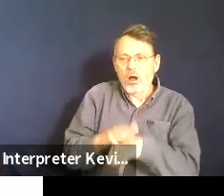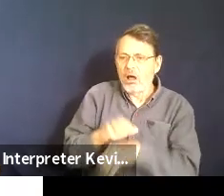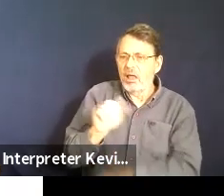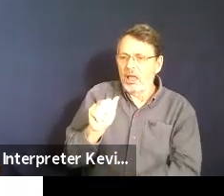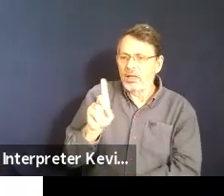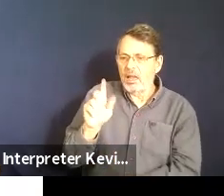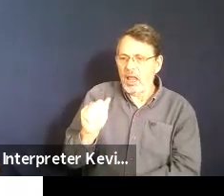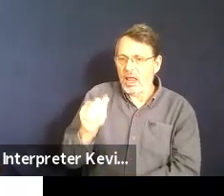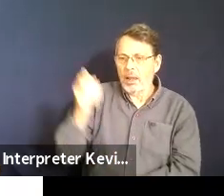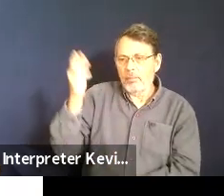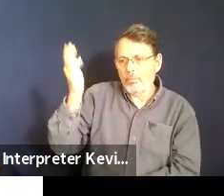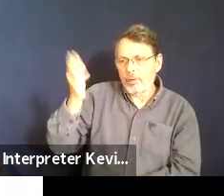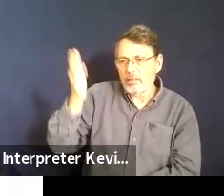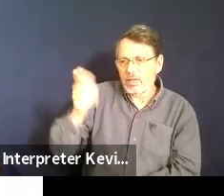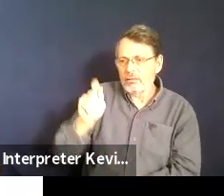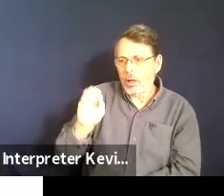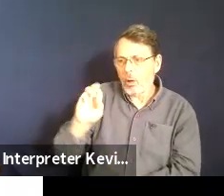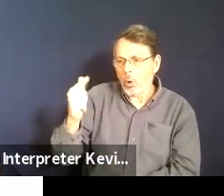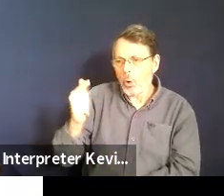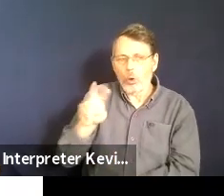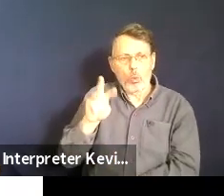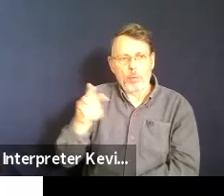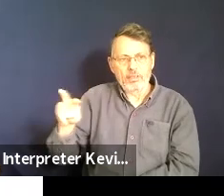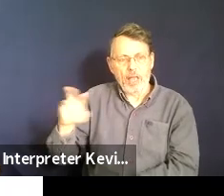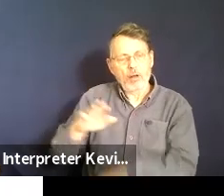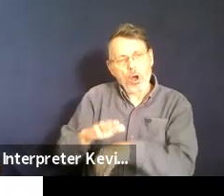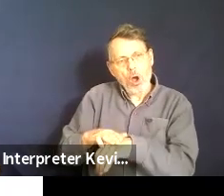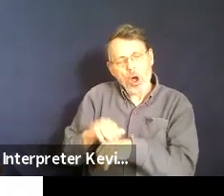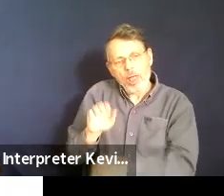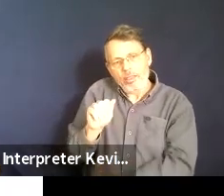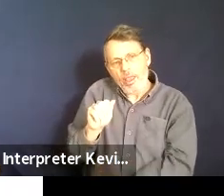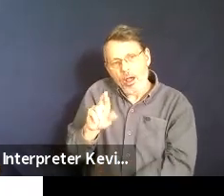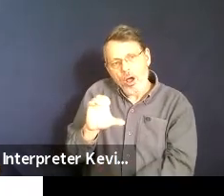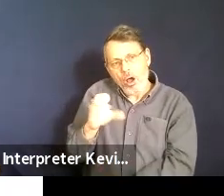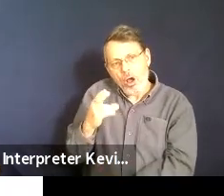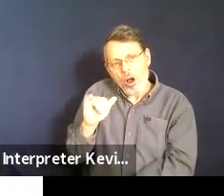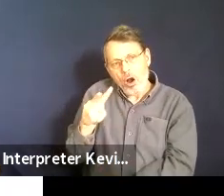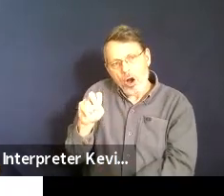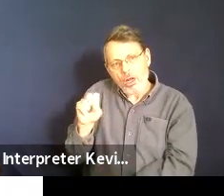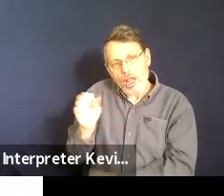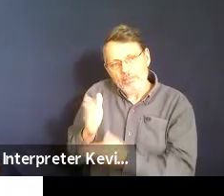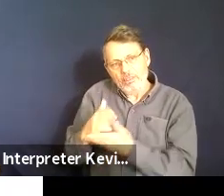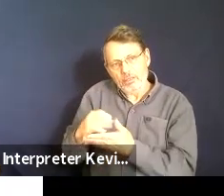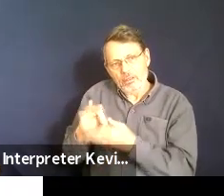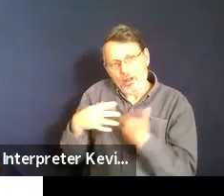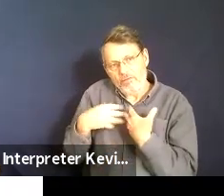adapresentations.org website in the archive section of the healthcare area next